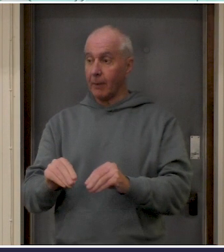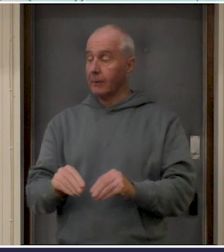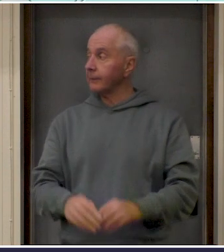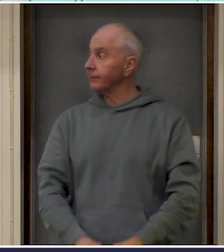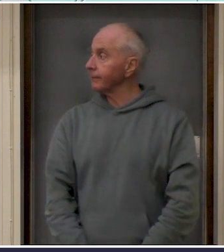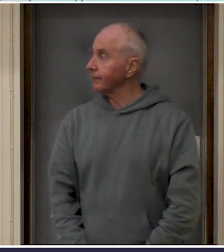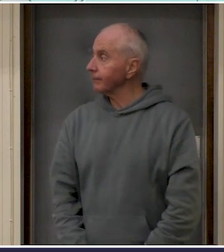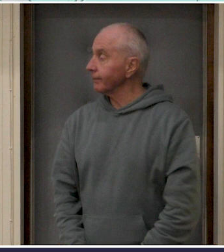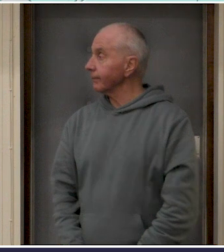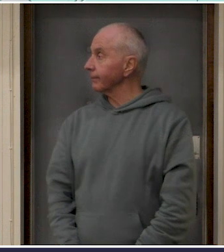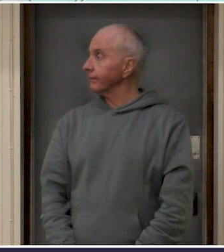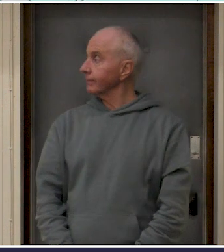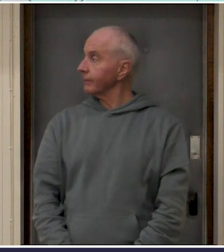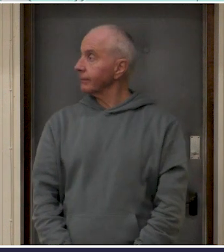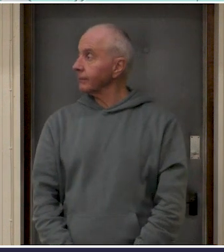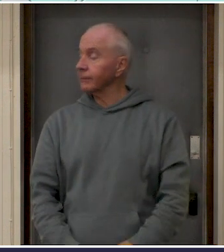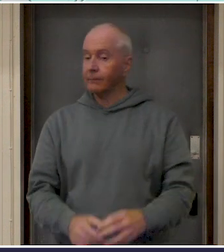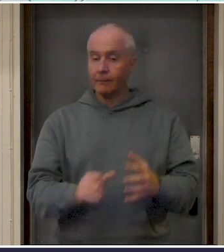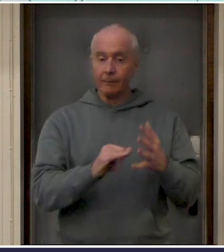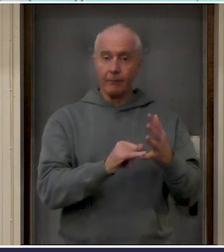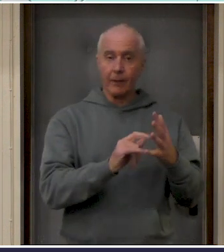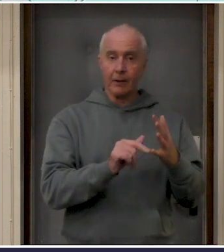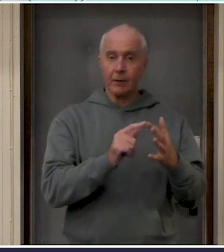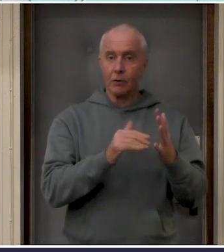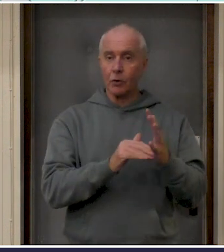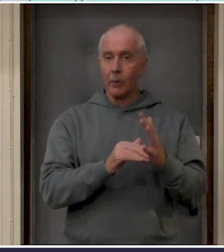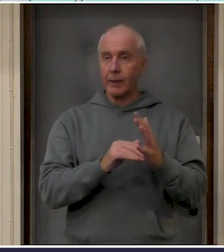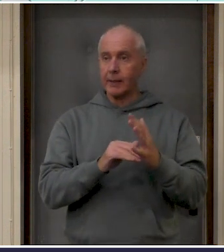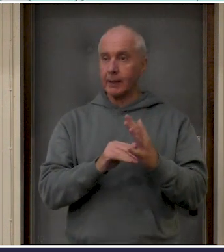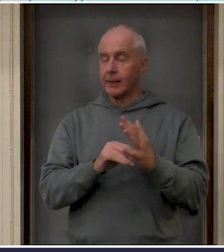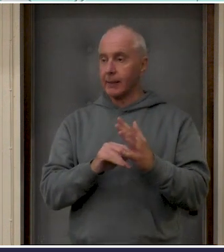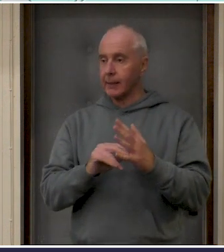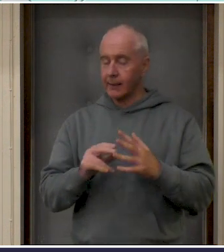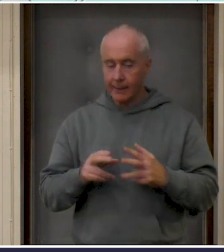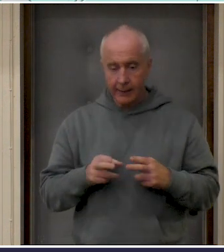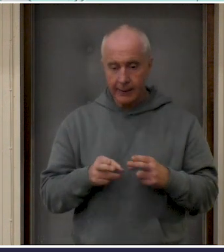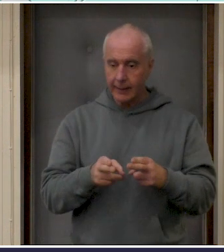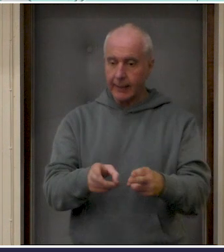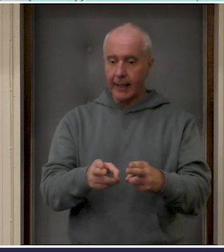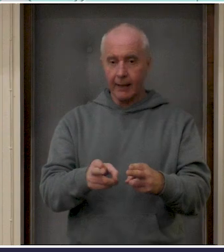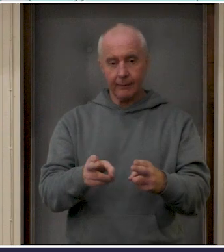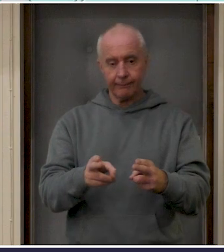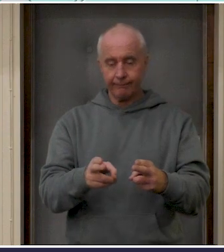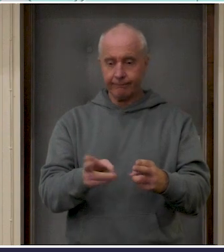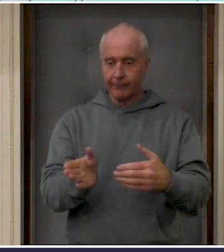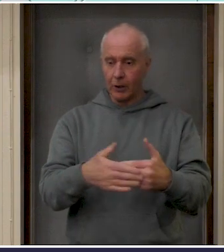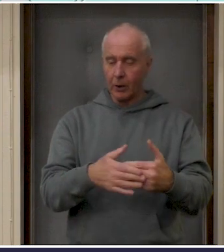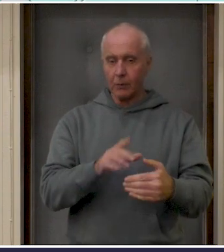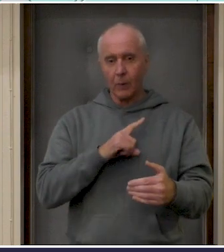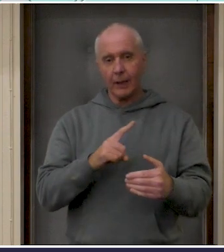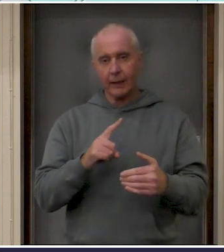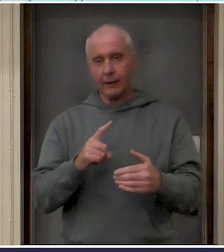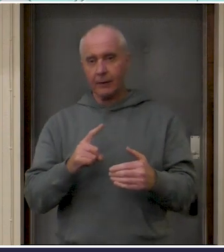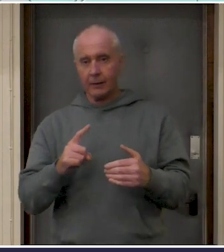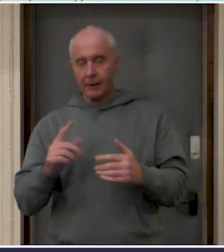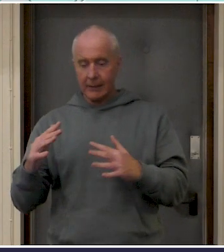Handily, in some ways, the Suez Canal was closed at the same time, so there was a big crisis in the Middle East, which led to